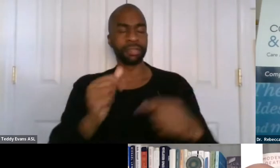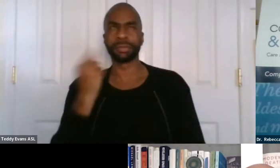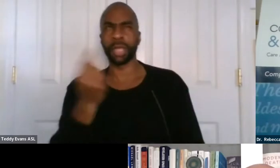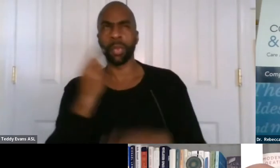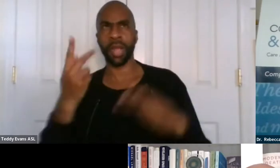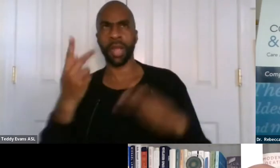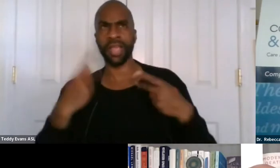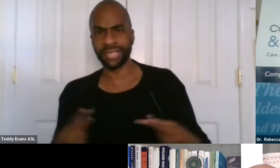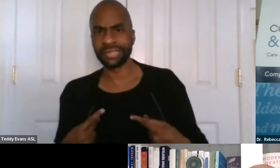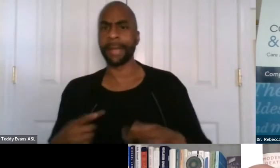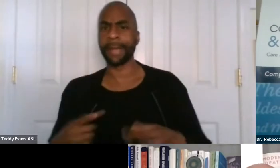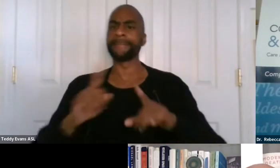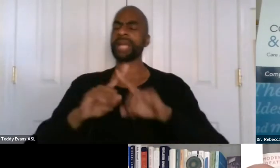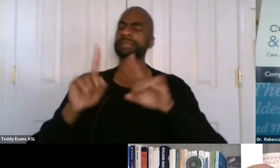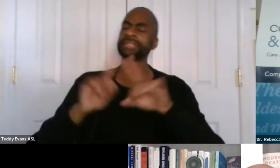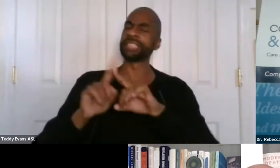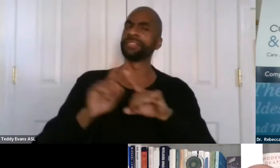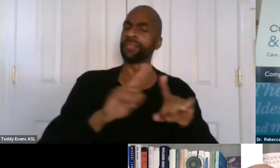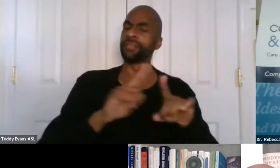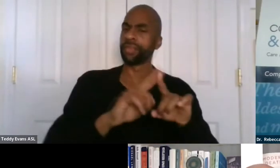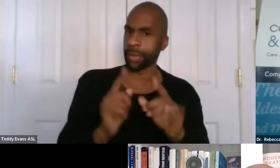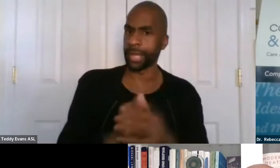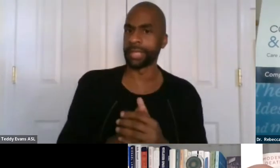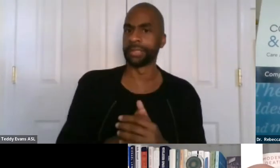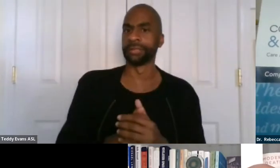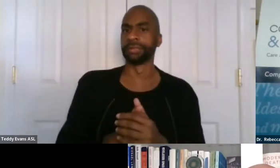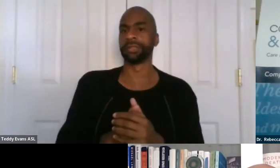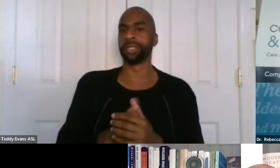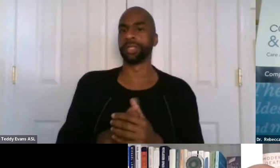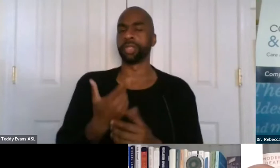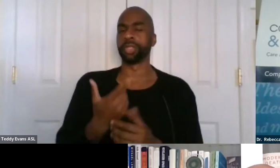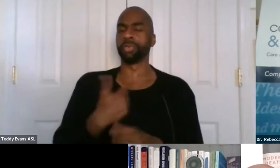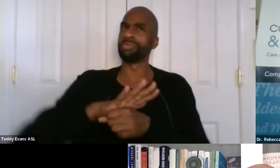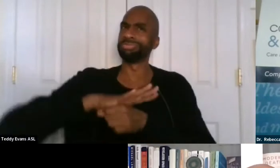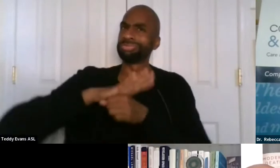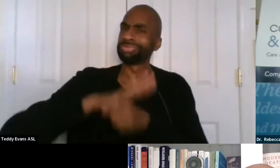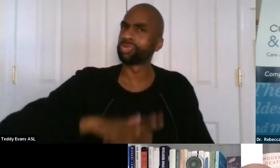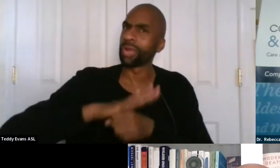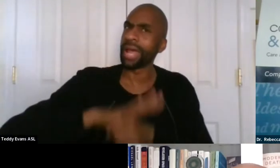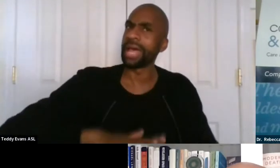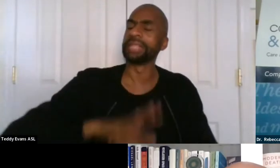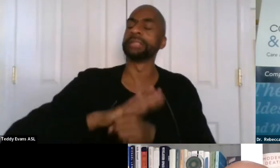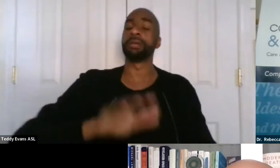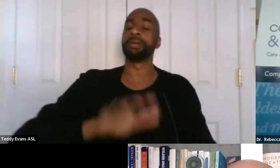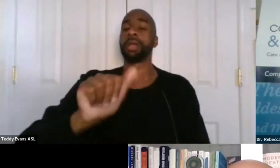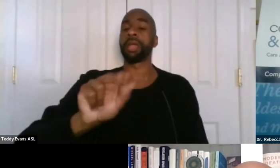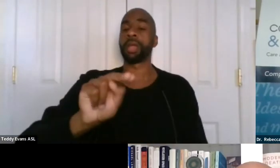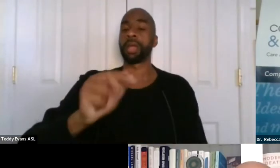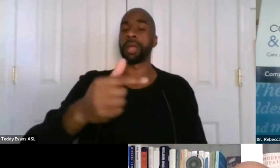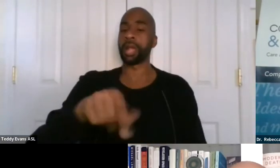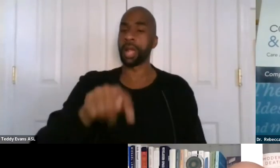different sources of existential angst and distress that cause us to suffer at the end of life. You know, for